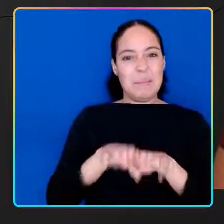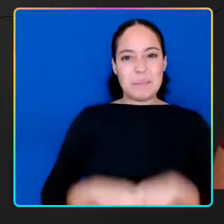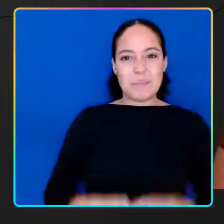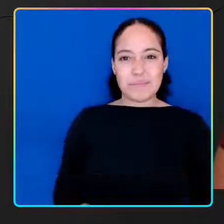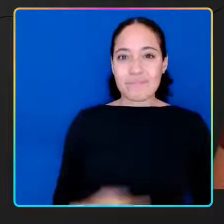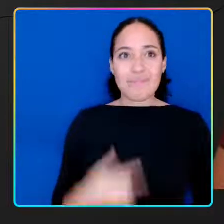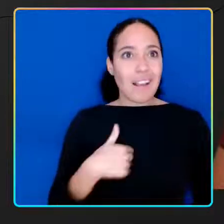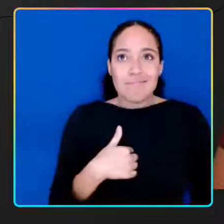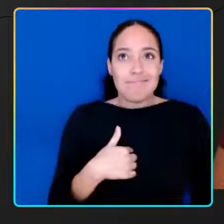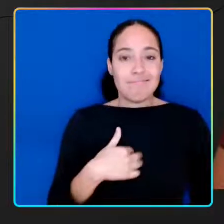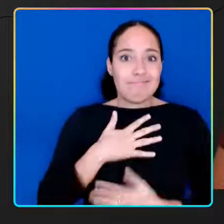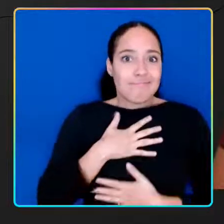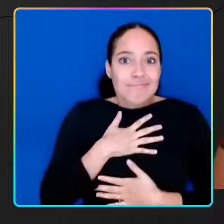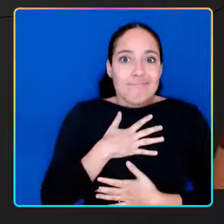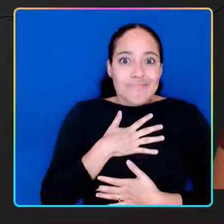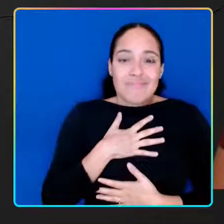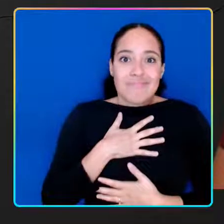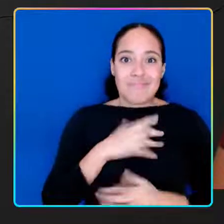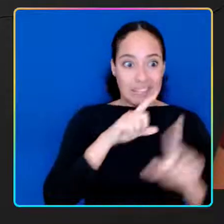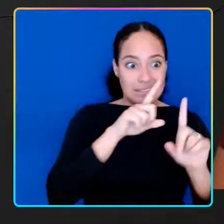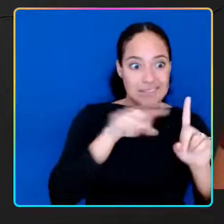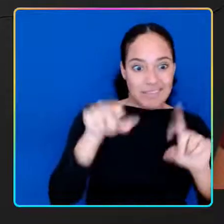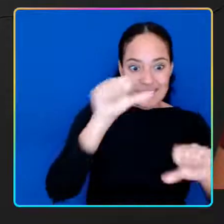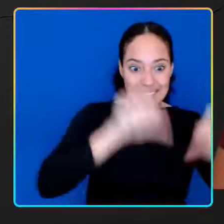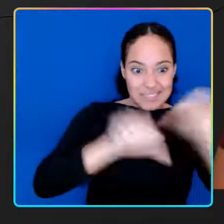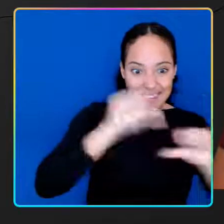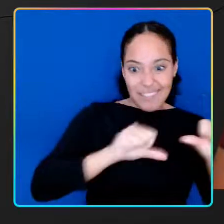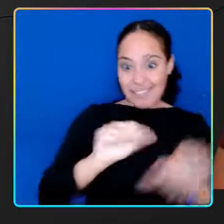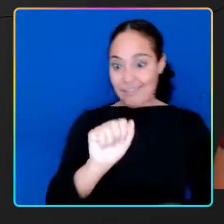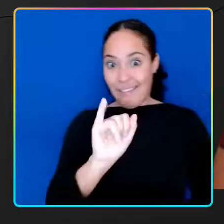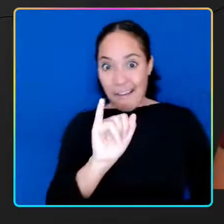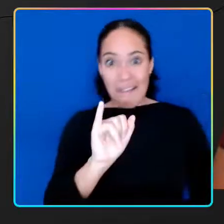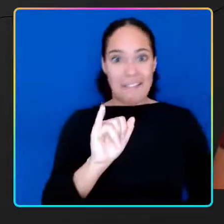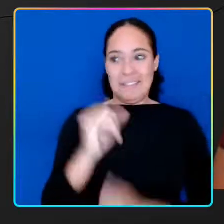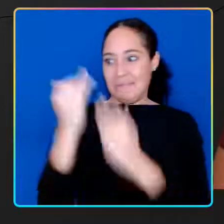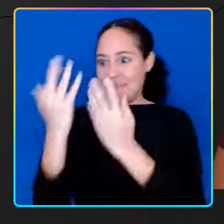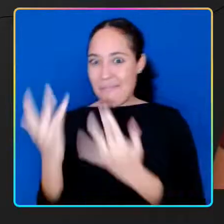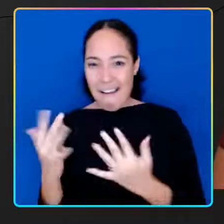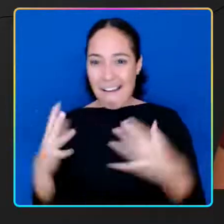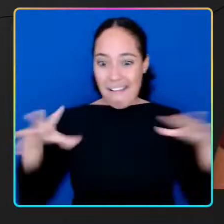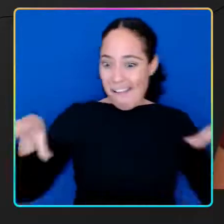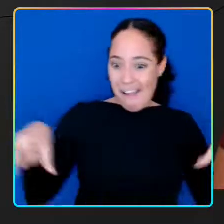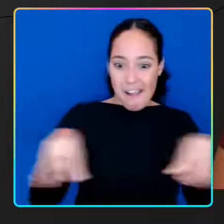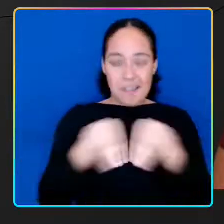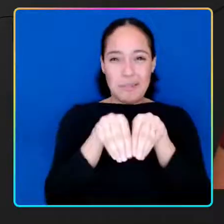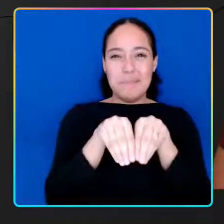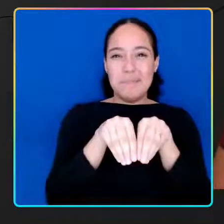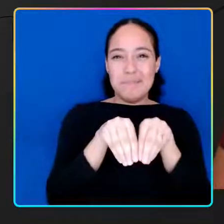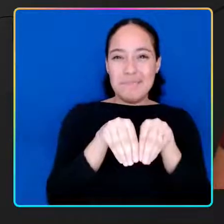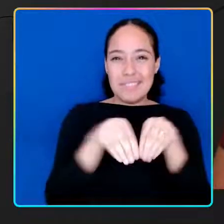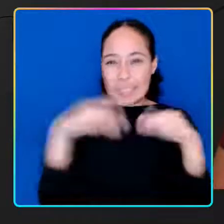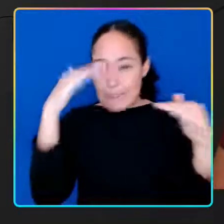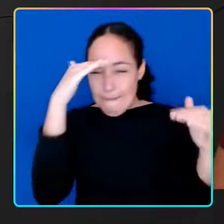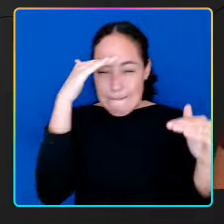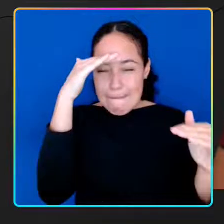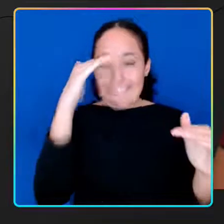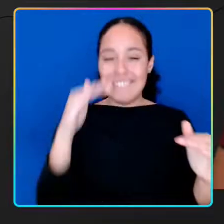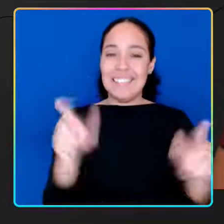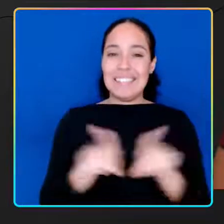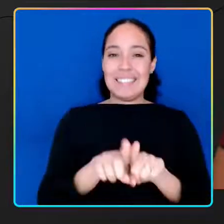And data science and AI and math are like all of those things almost like mixed together. And